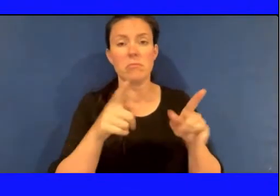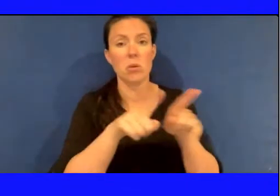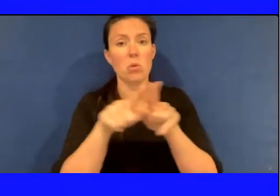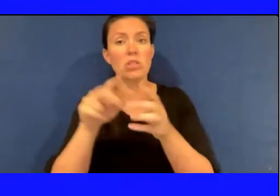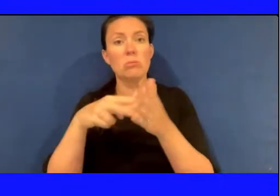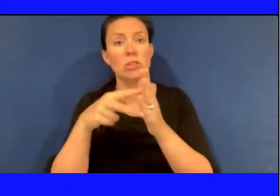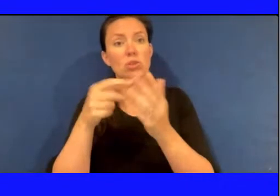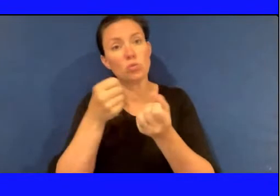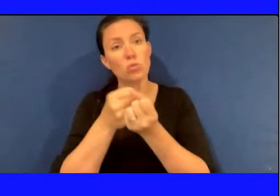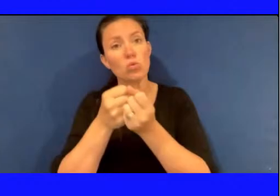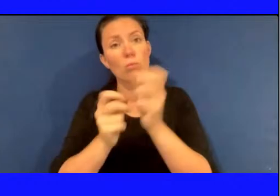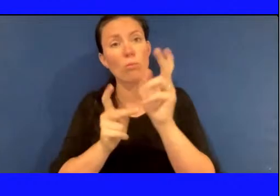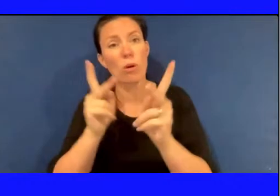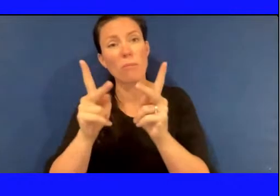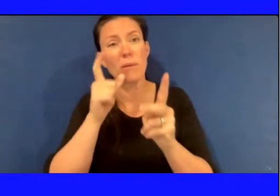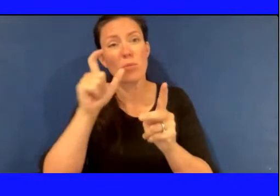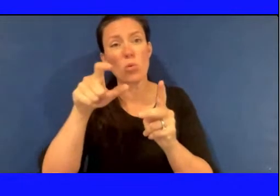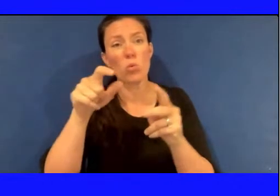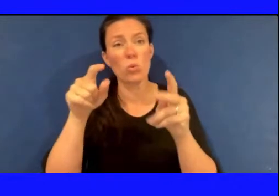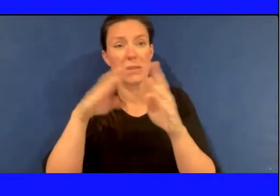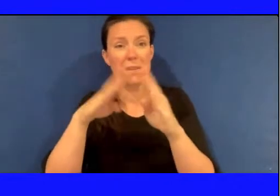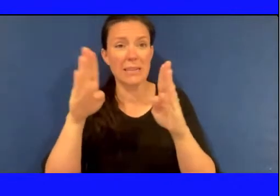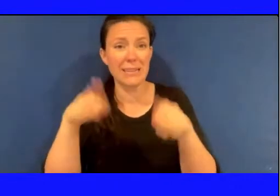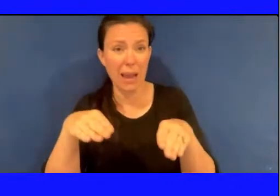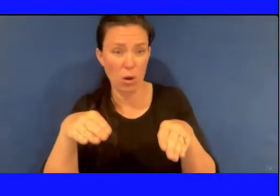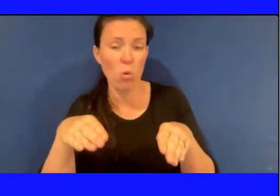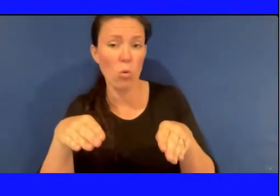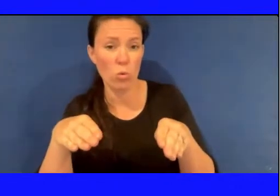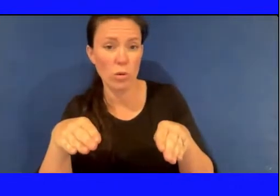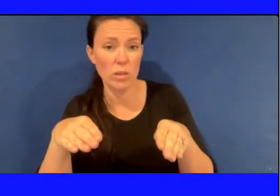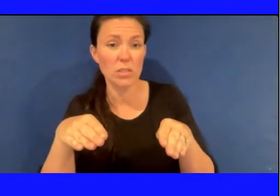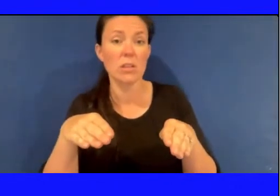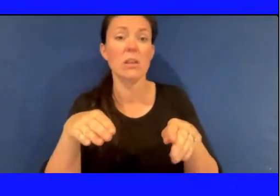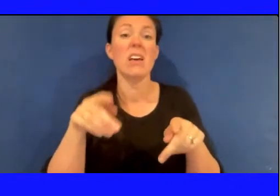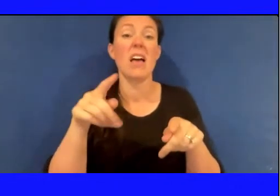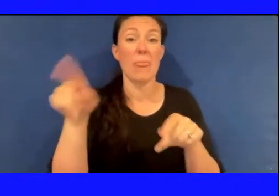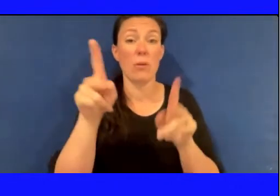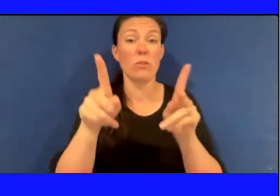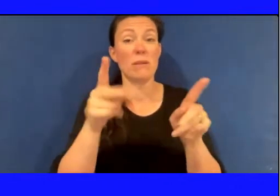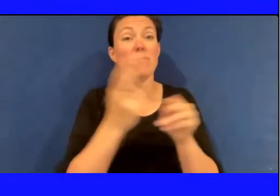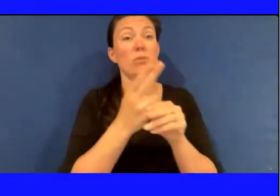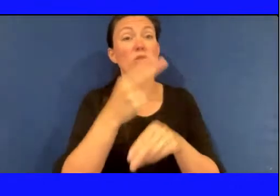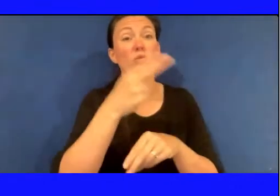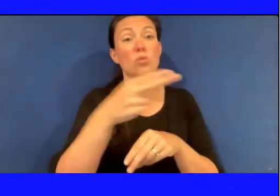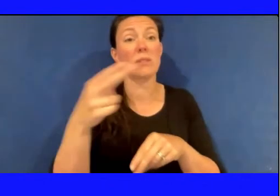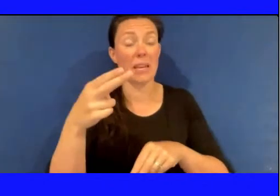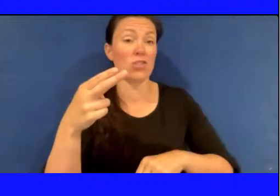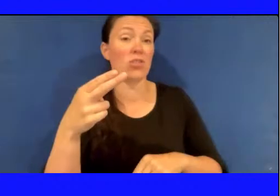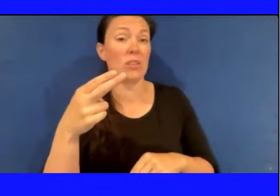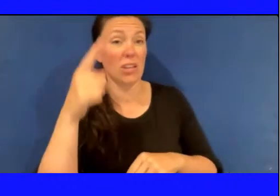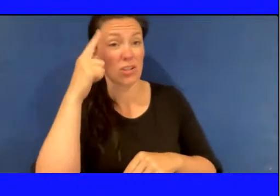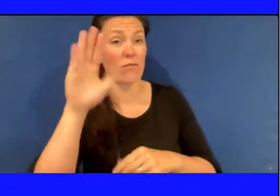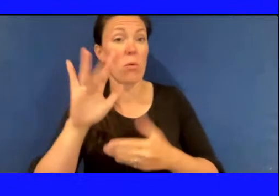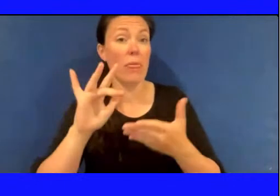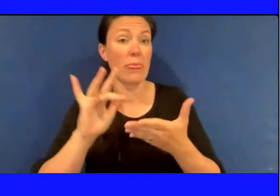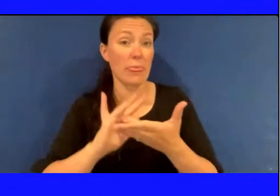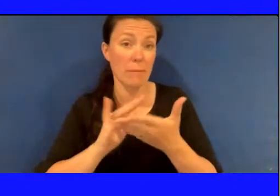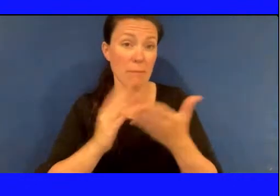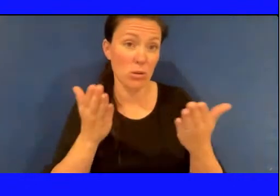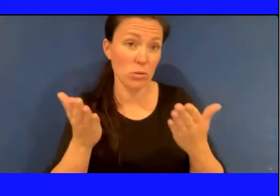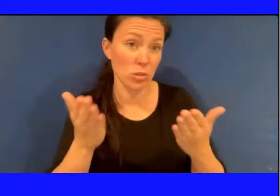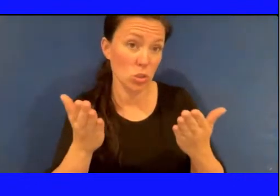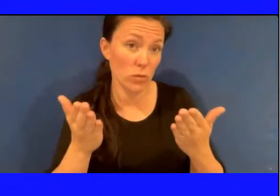supportive housing who are currently utilizing H&H for their medical services being a conduit into housing in the building. So